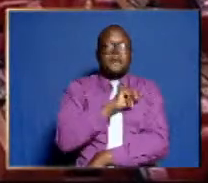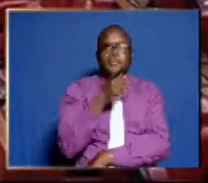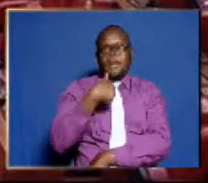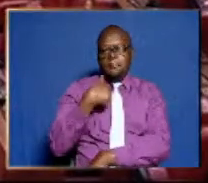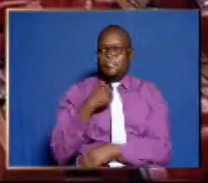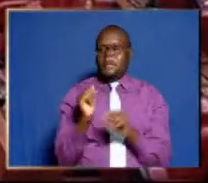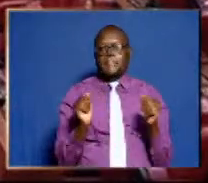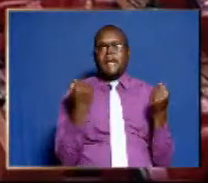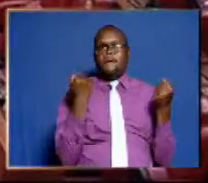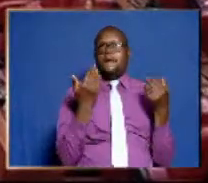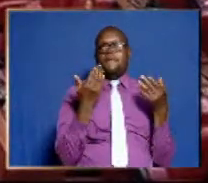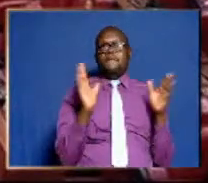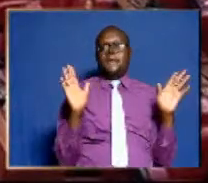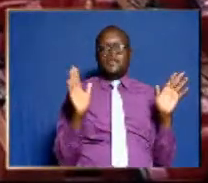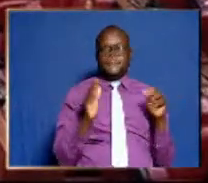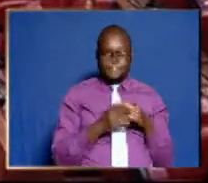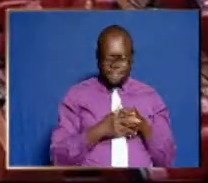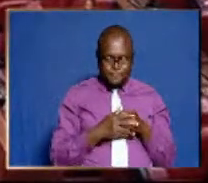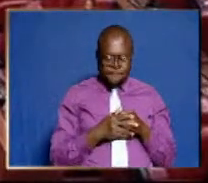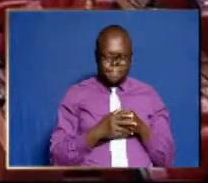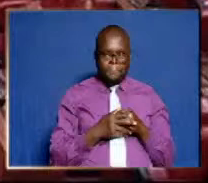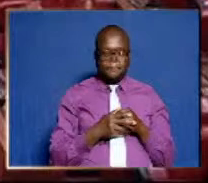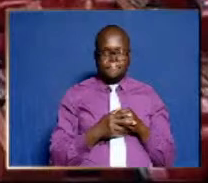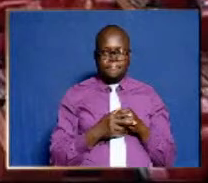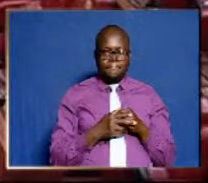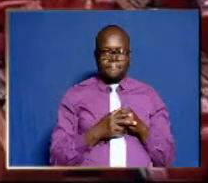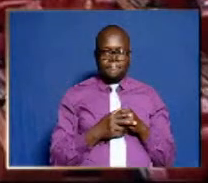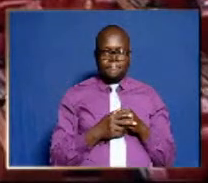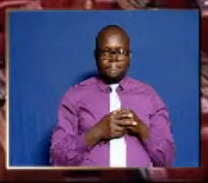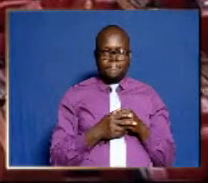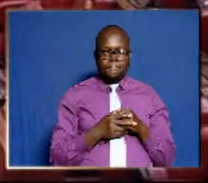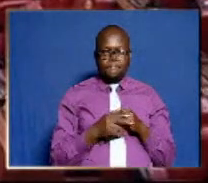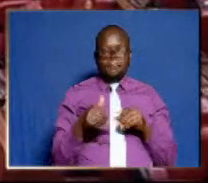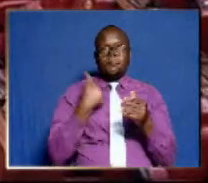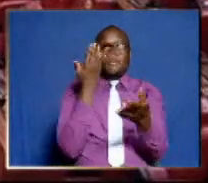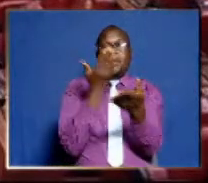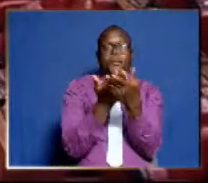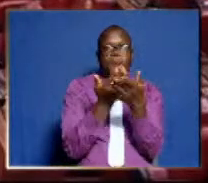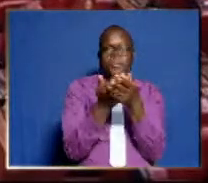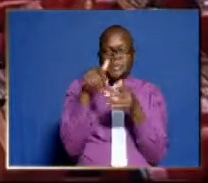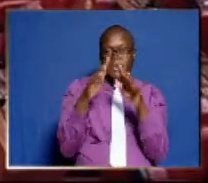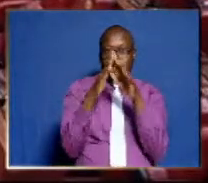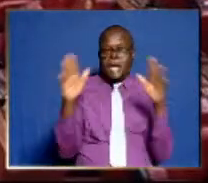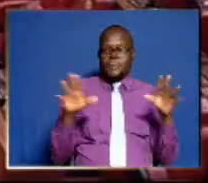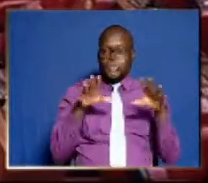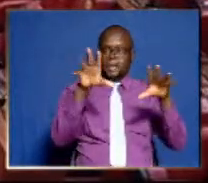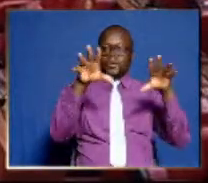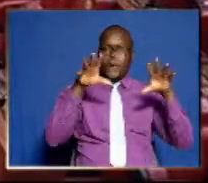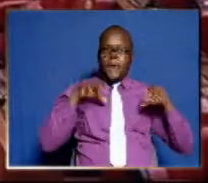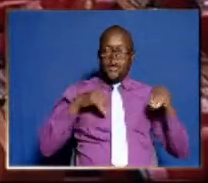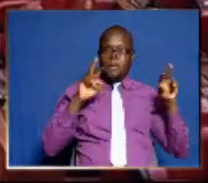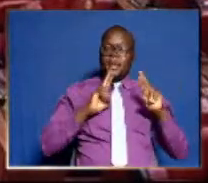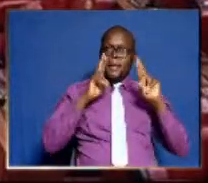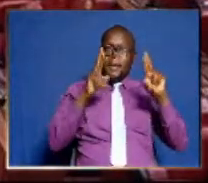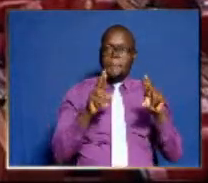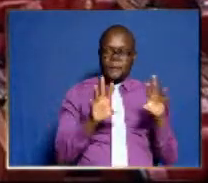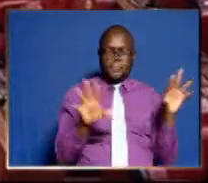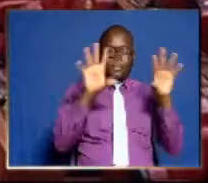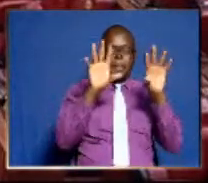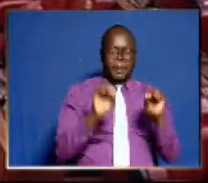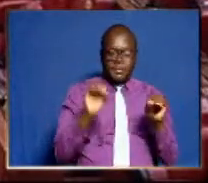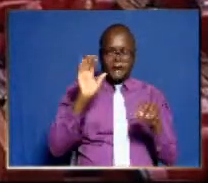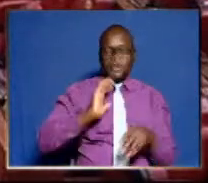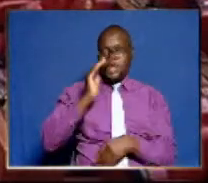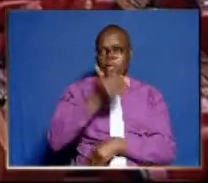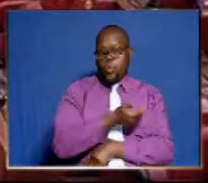safer. Honorable Speaker, I beg to move that this House adopts the report of the Budget and Appropriations